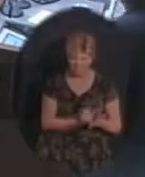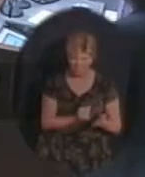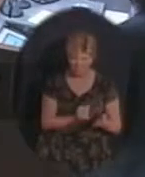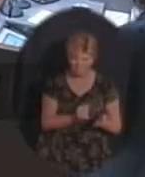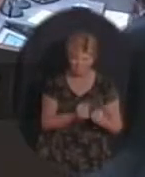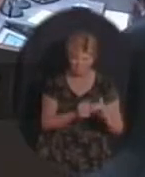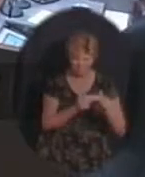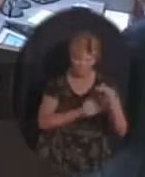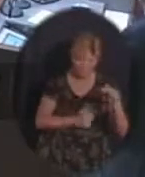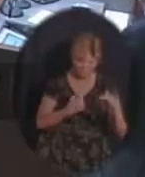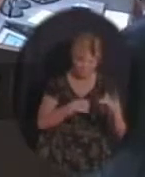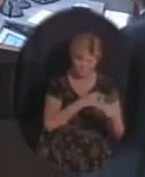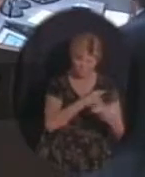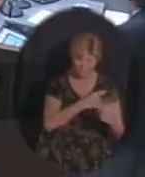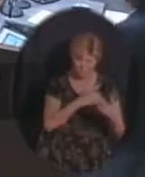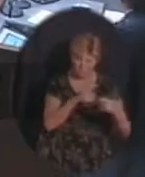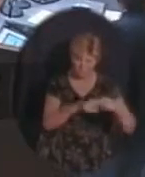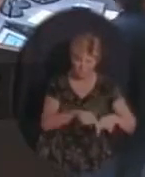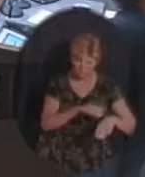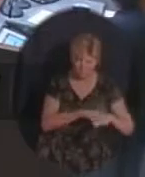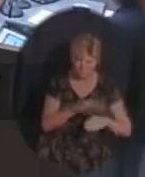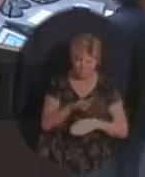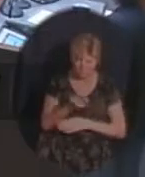probably missed it. What's the length of this agreement?